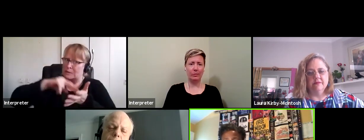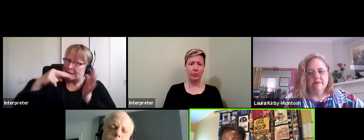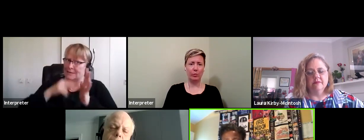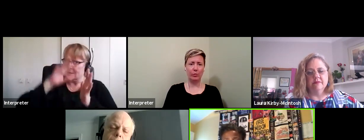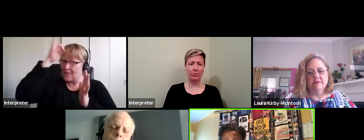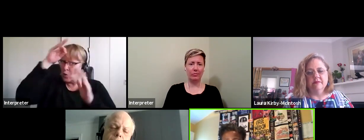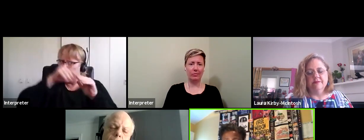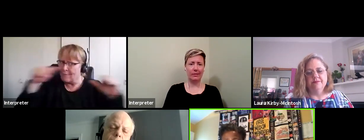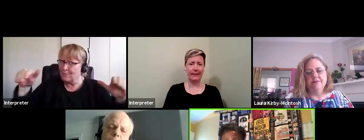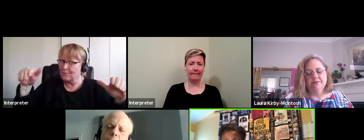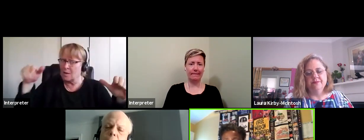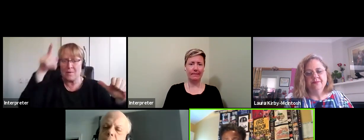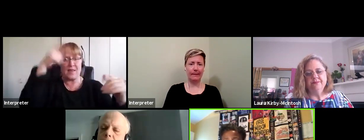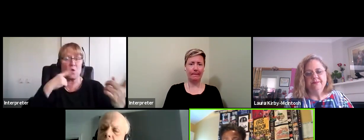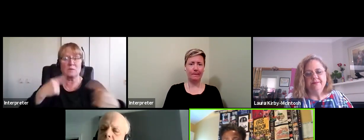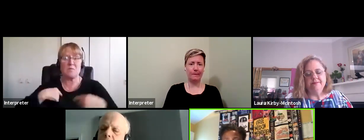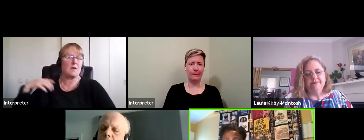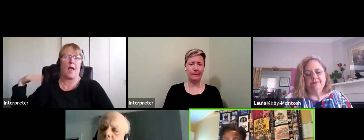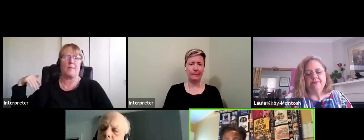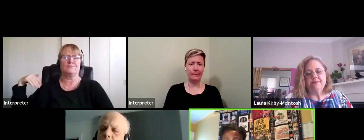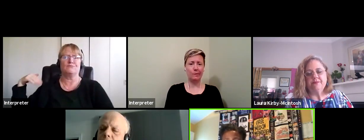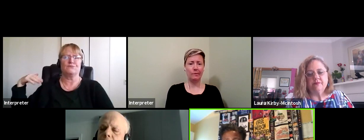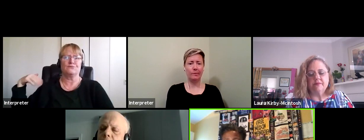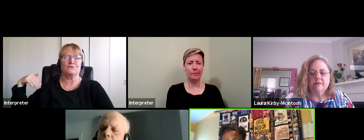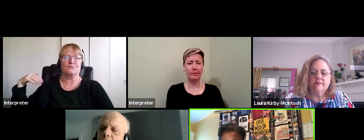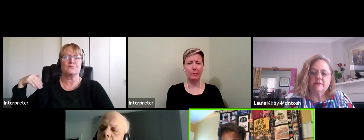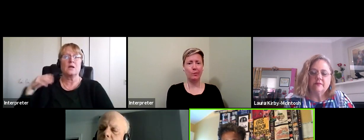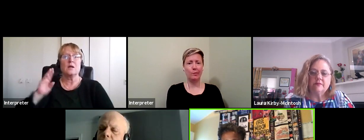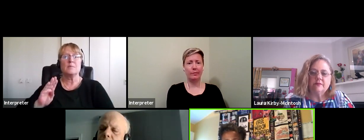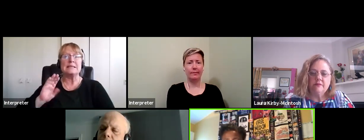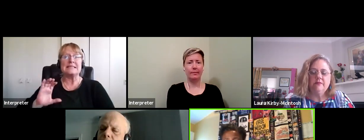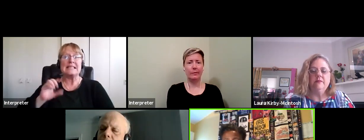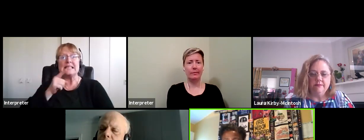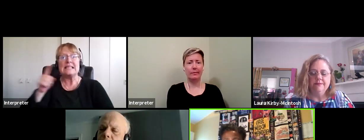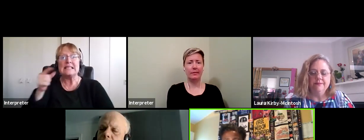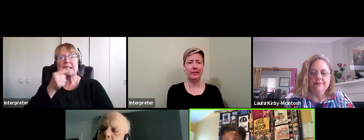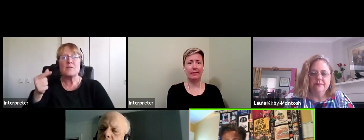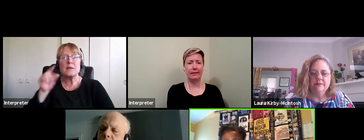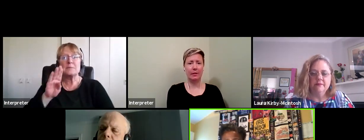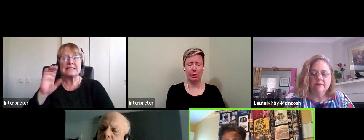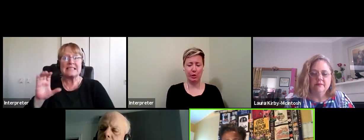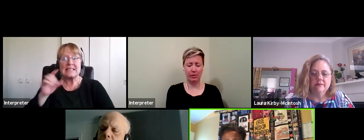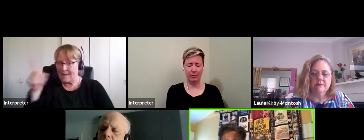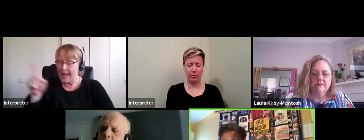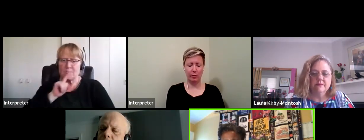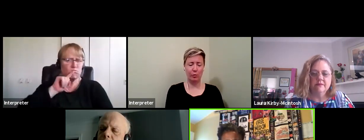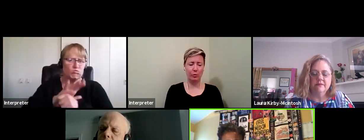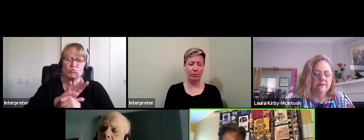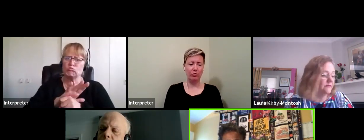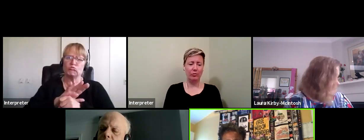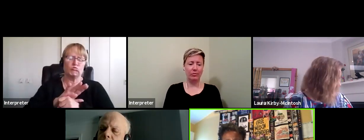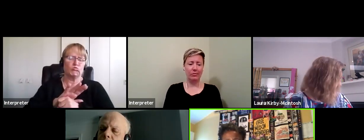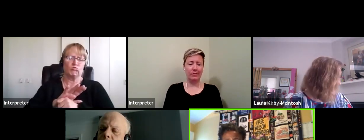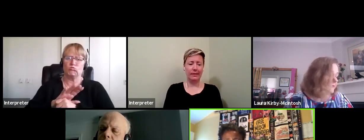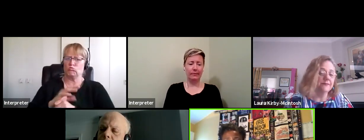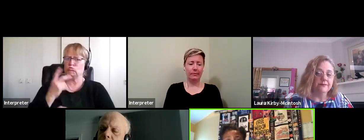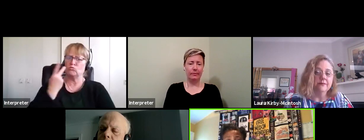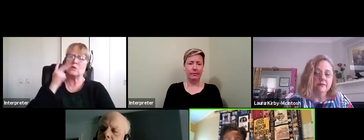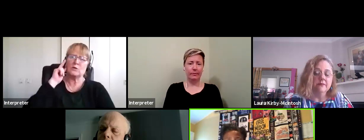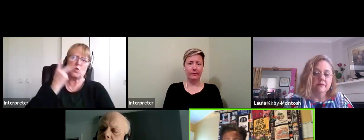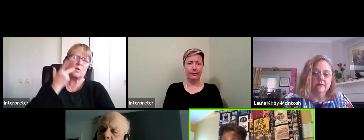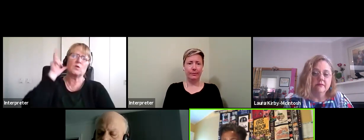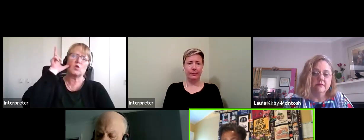they have not yet responded. We know that in BC, that government has provided that assurance about 2 or 3 days ago that